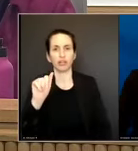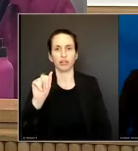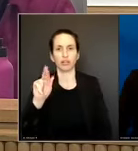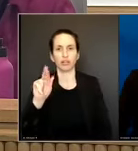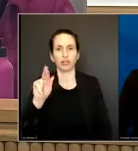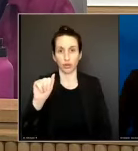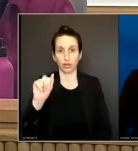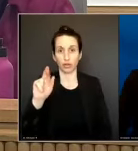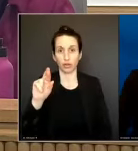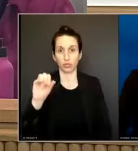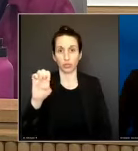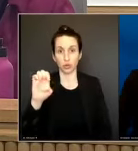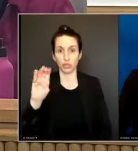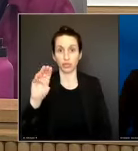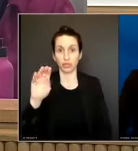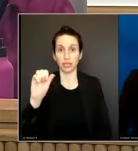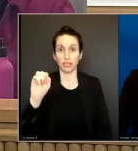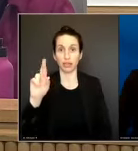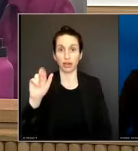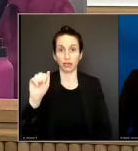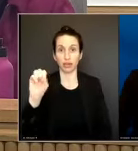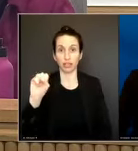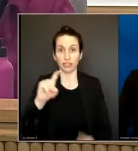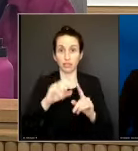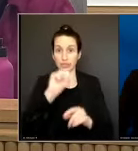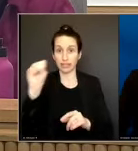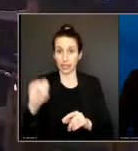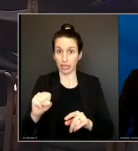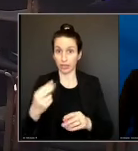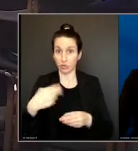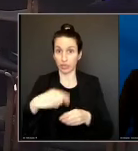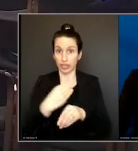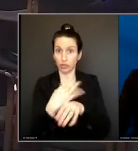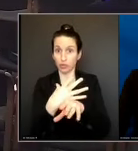from Salem is joining us remotely.